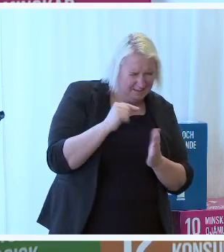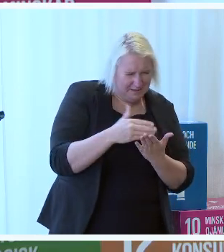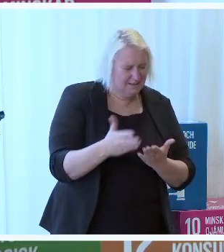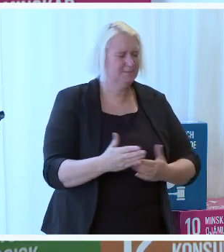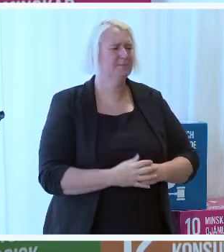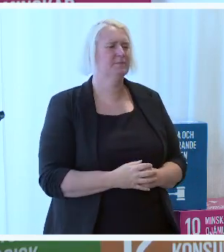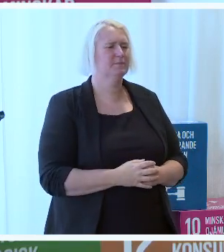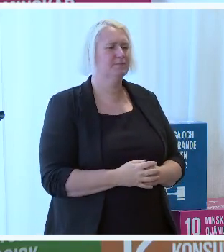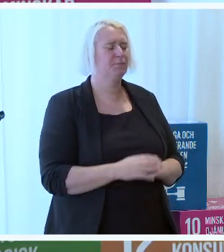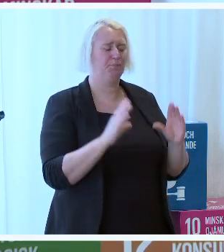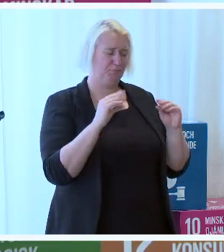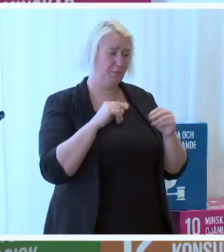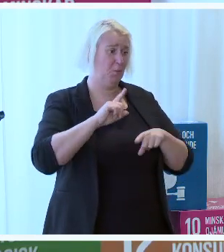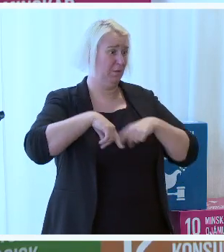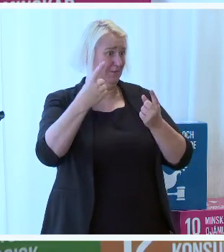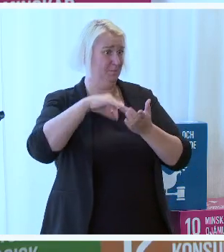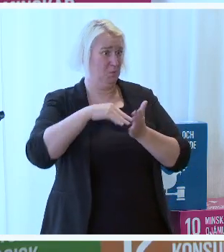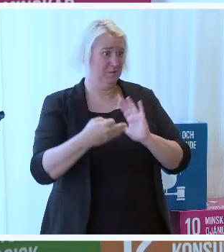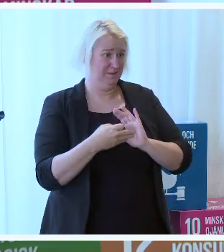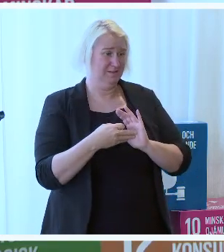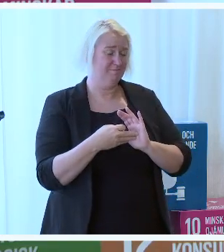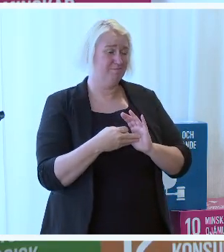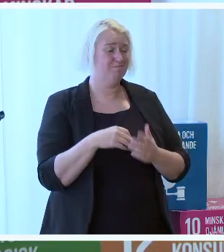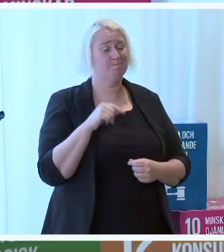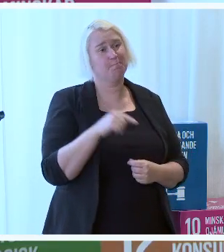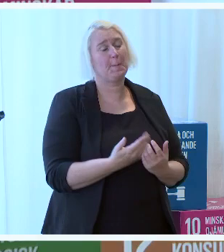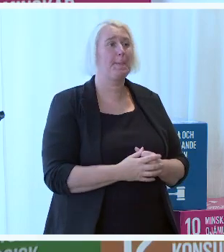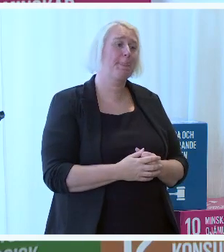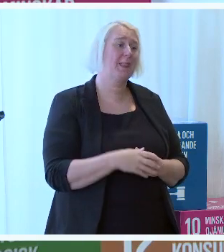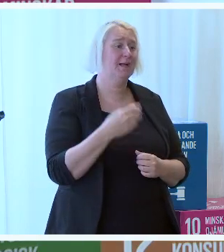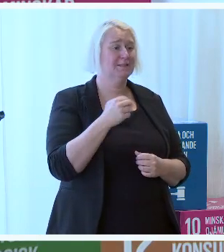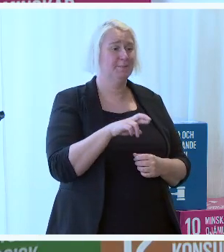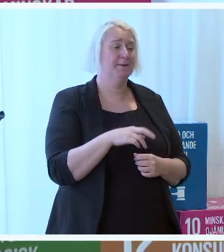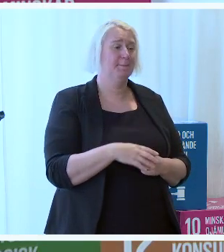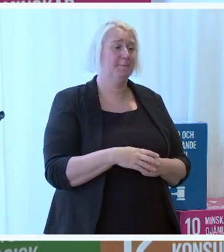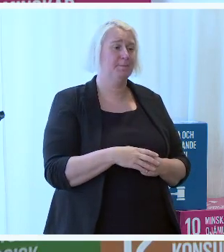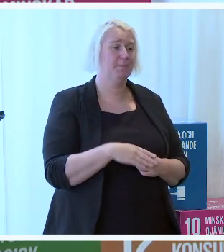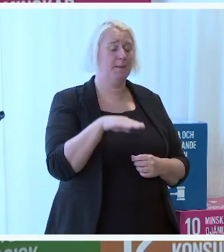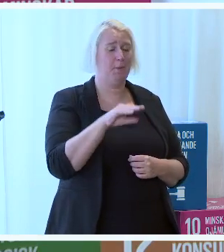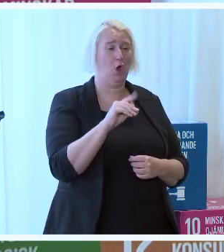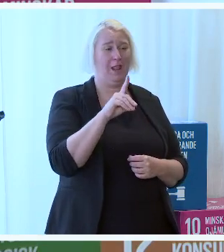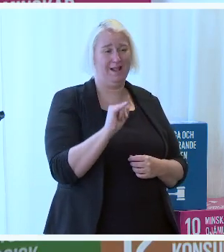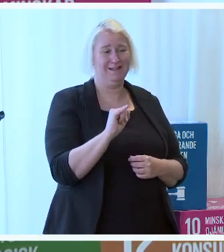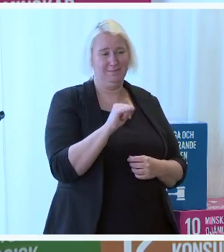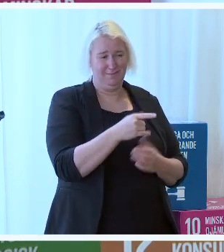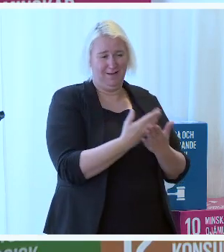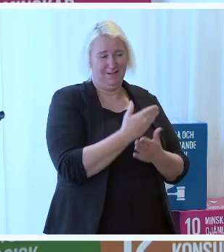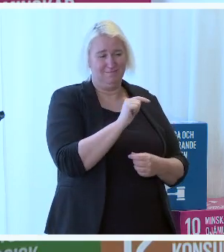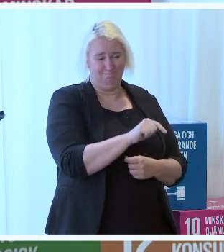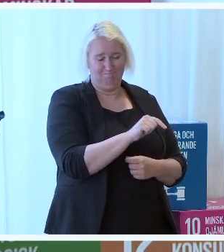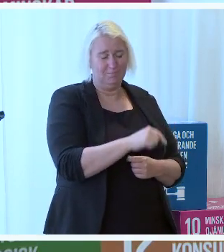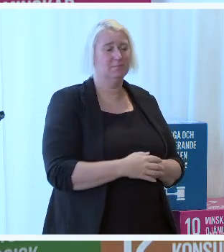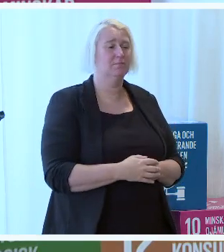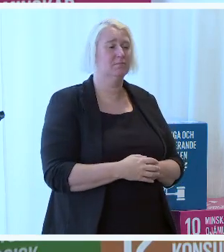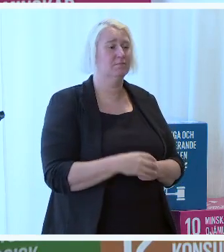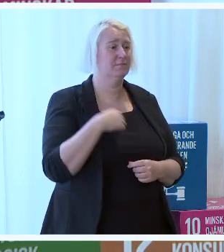development projects, we have projects in, for example, if I take Mali as an example, we have a development project whereby we organize civil